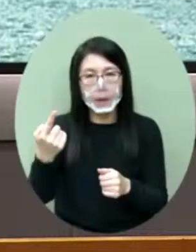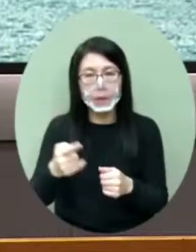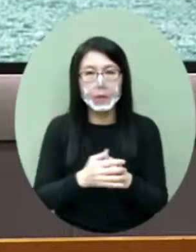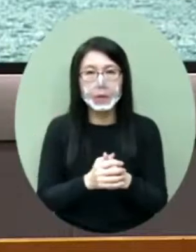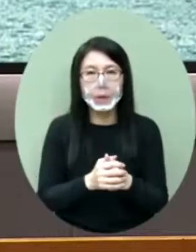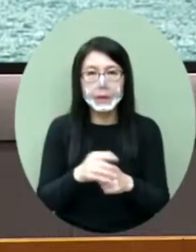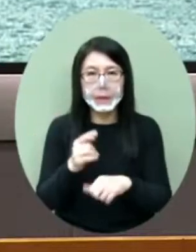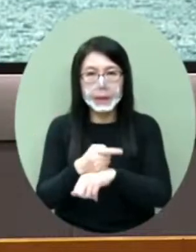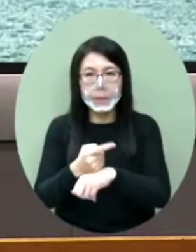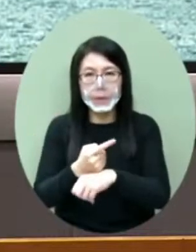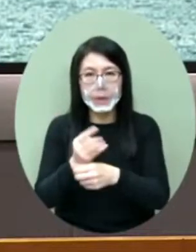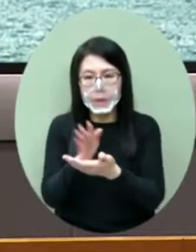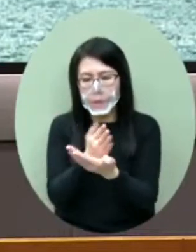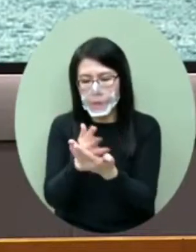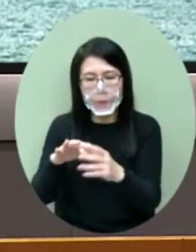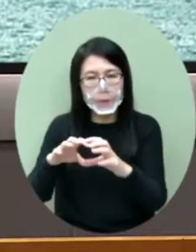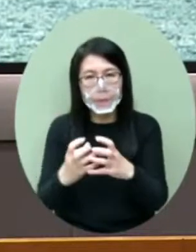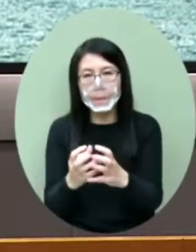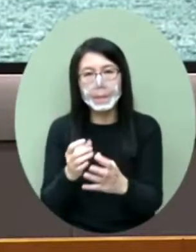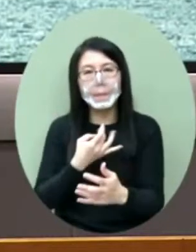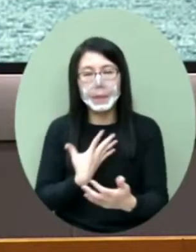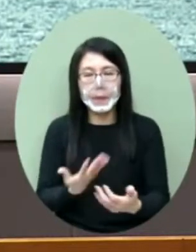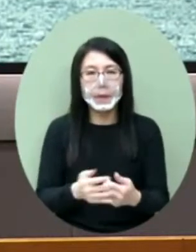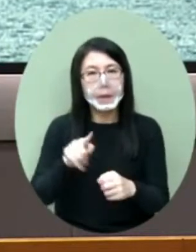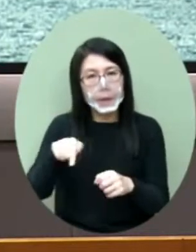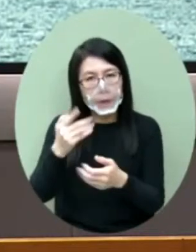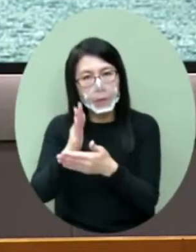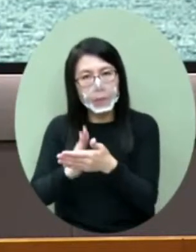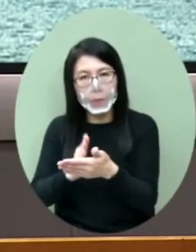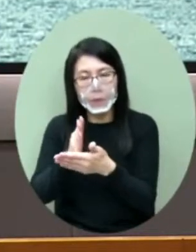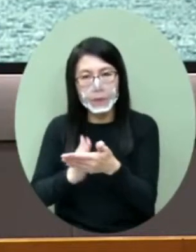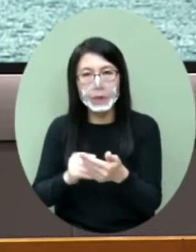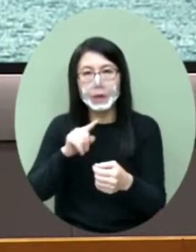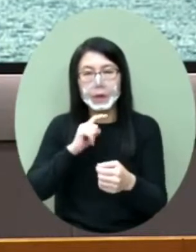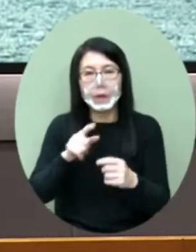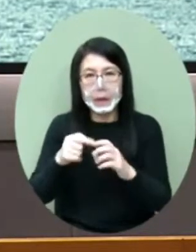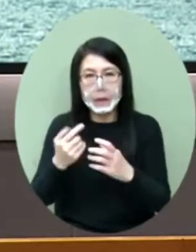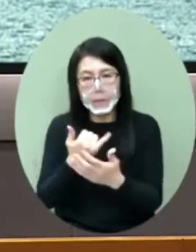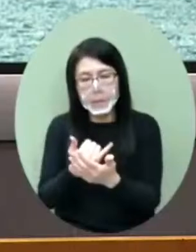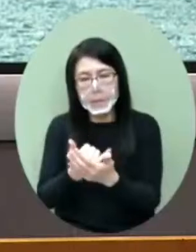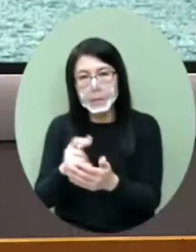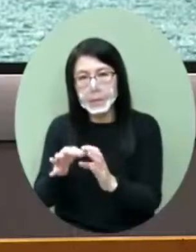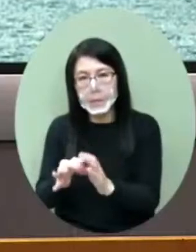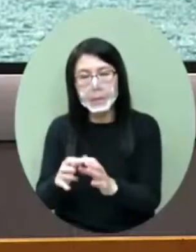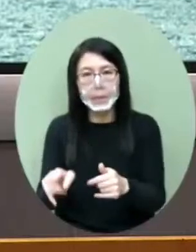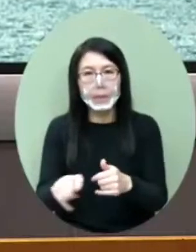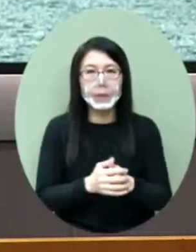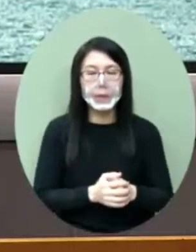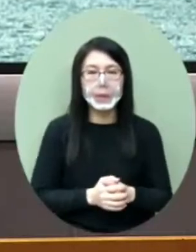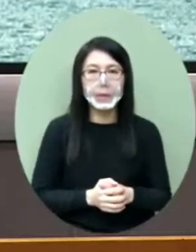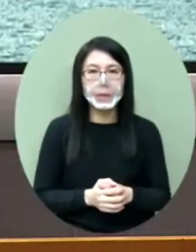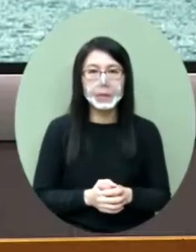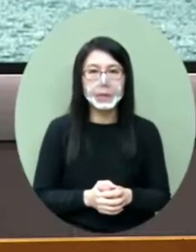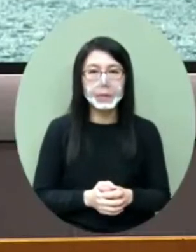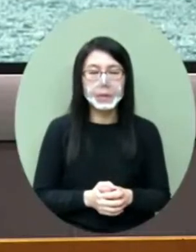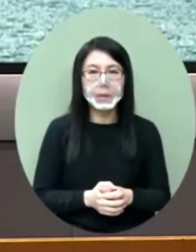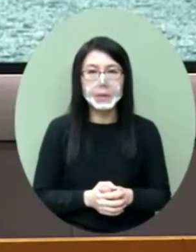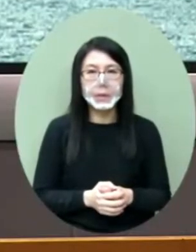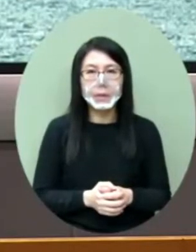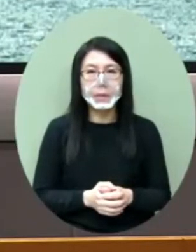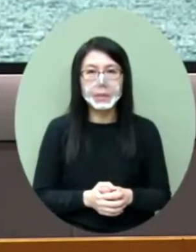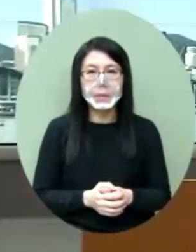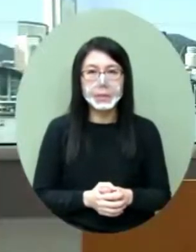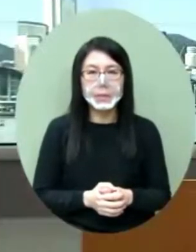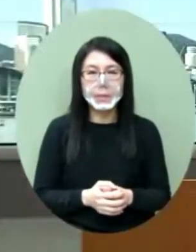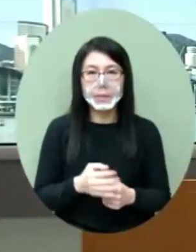and some yet to be determined, and certain percentage died of COVID.